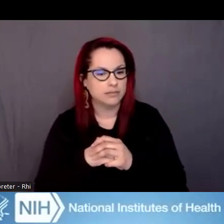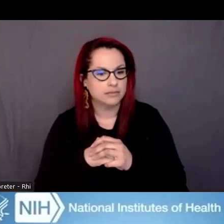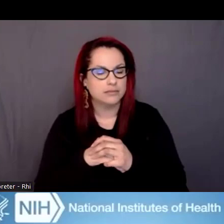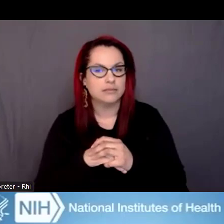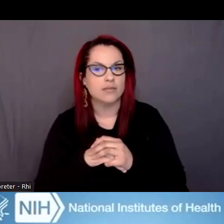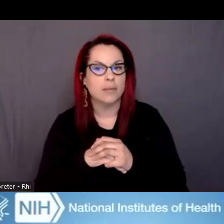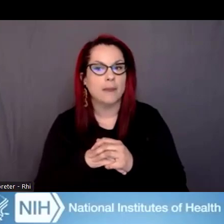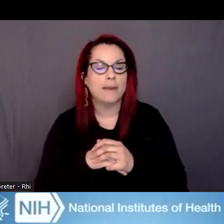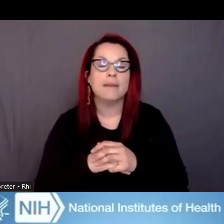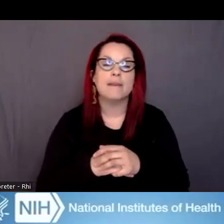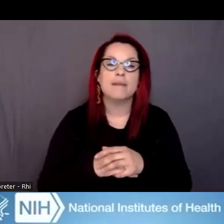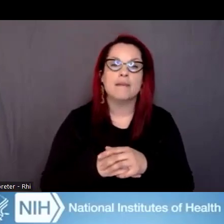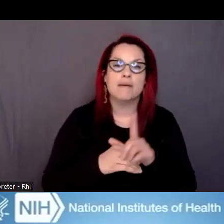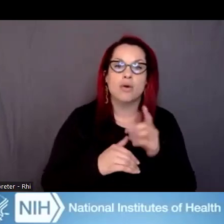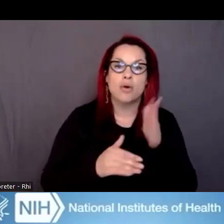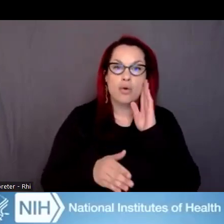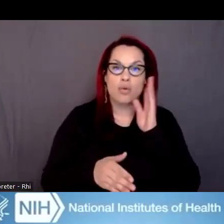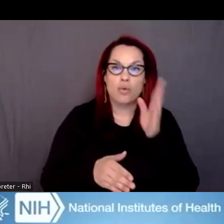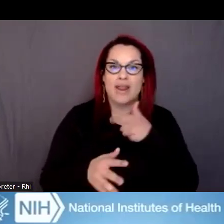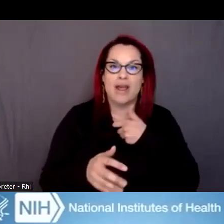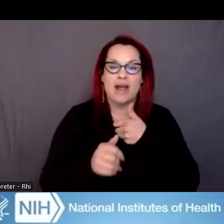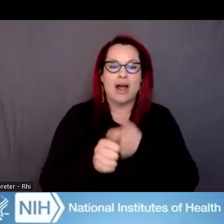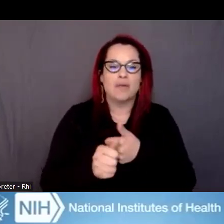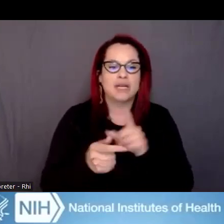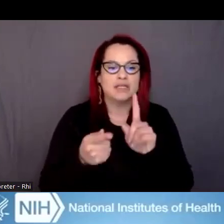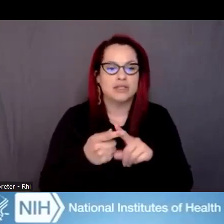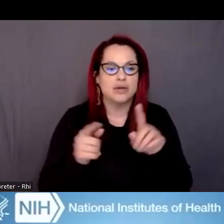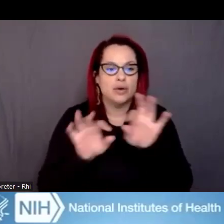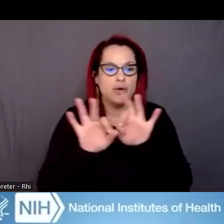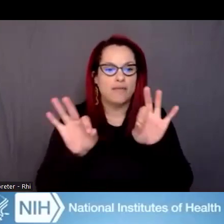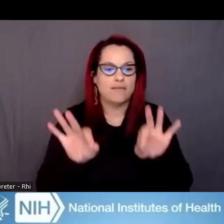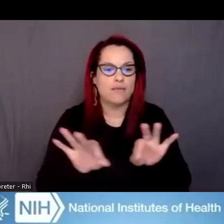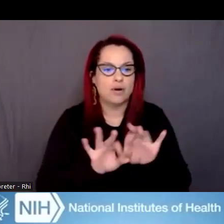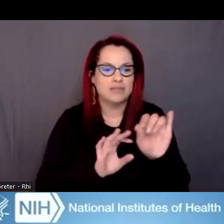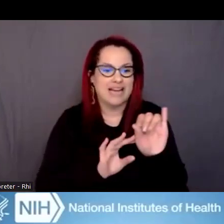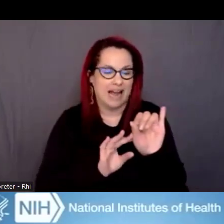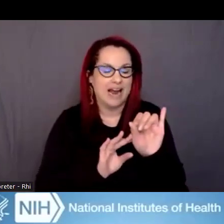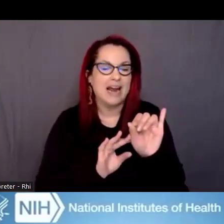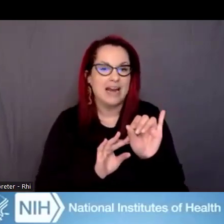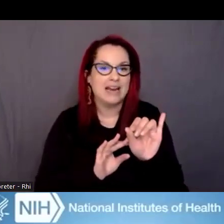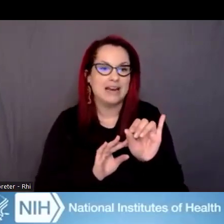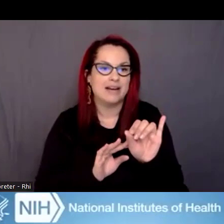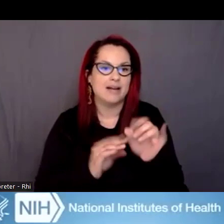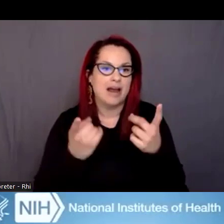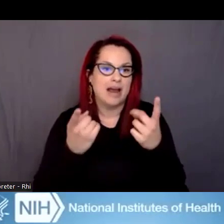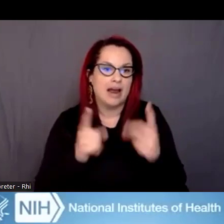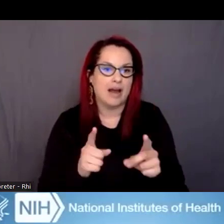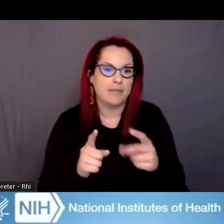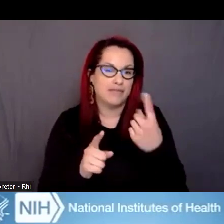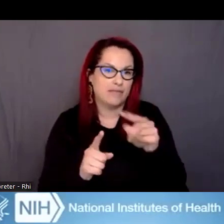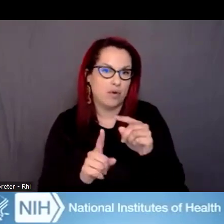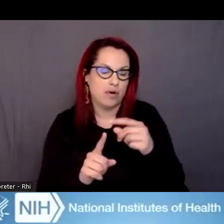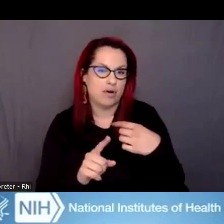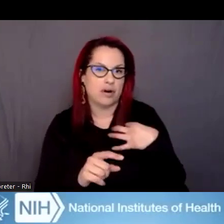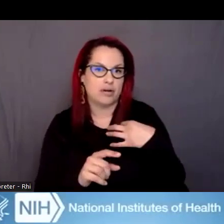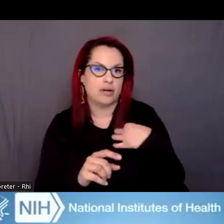Will updates to Forms I be made on the back end upon the release for applicable NOFOs?